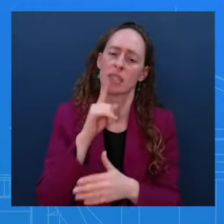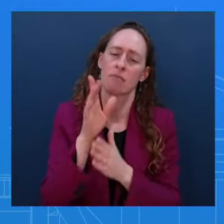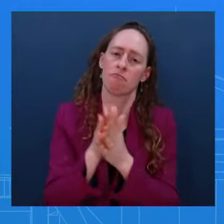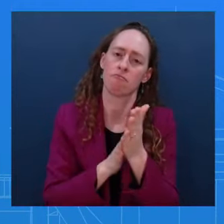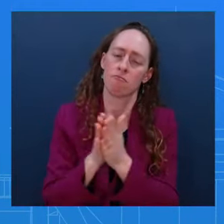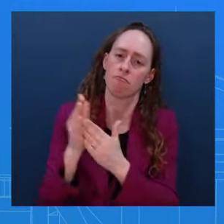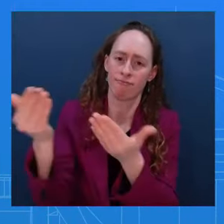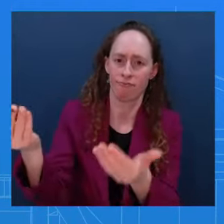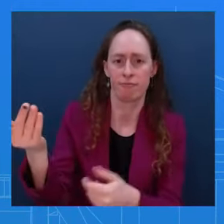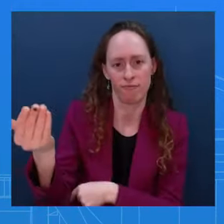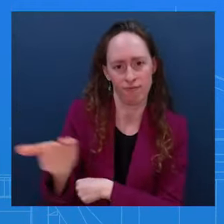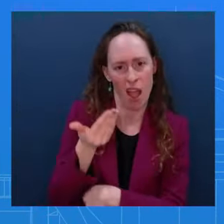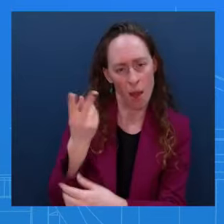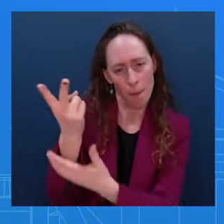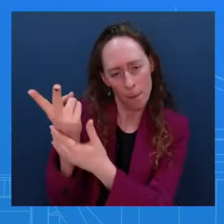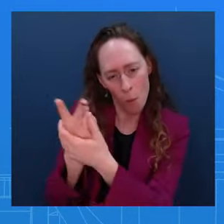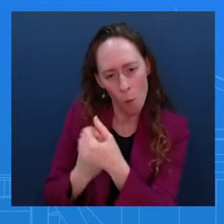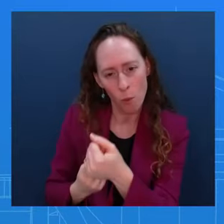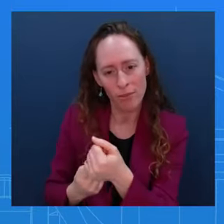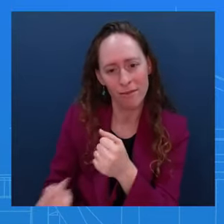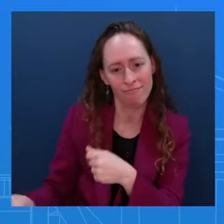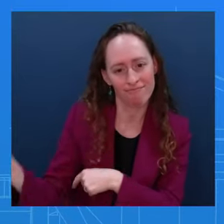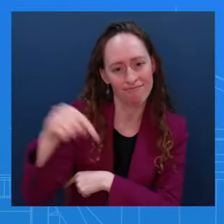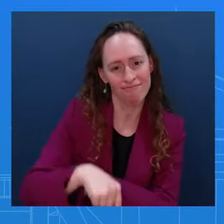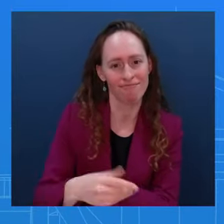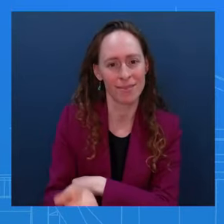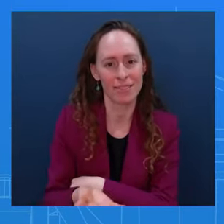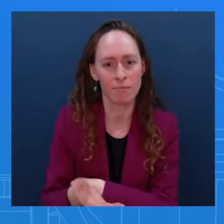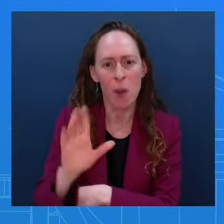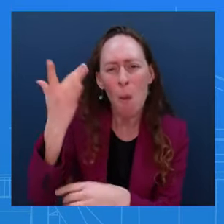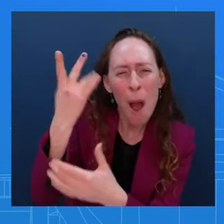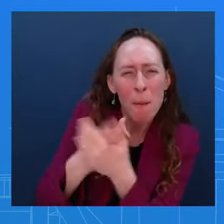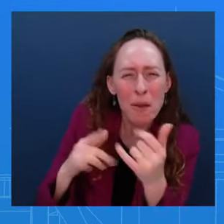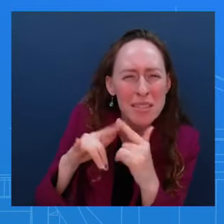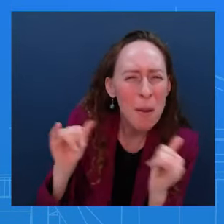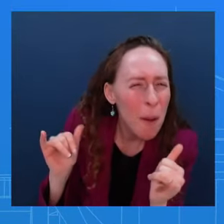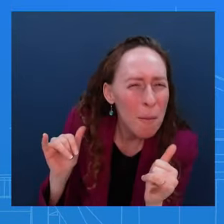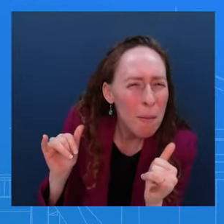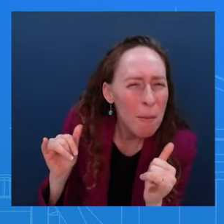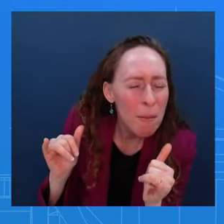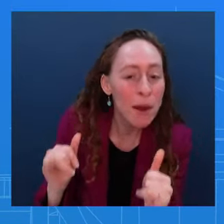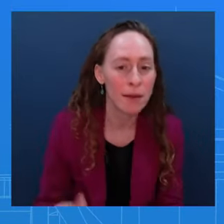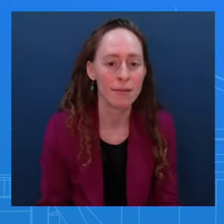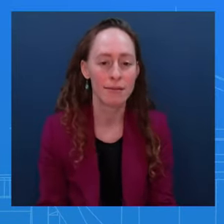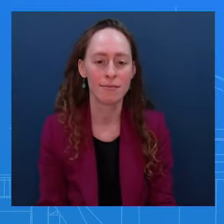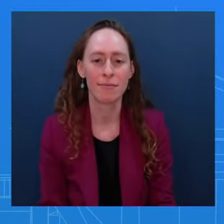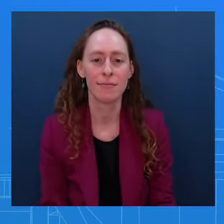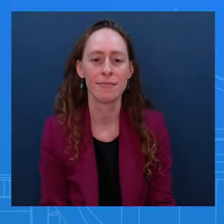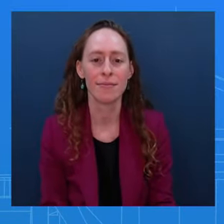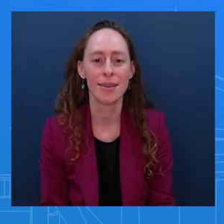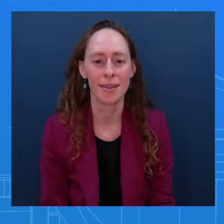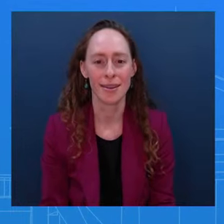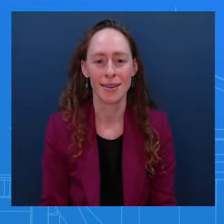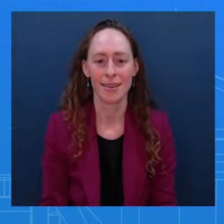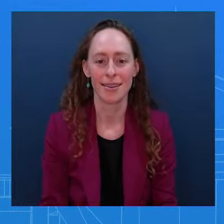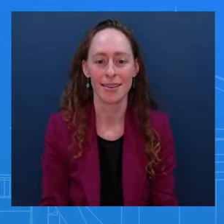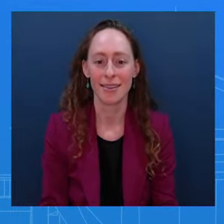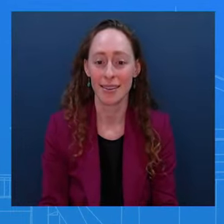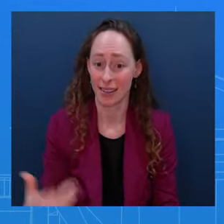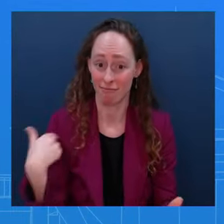time. Right? This was all done in consultation with our Polish counterparts in